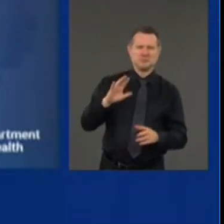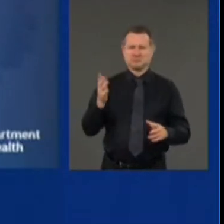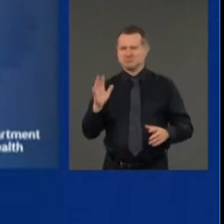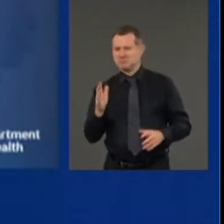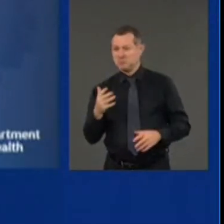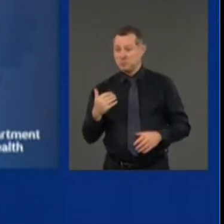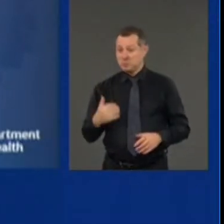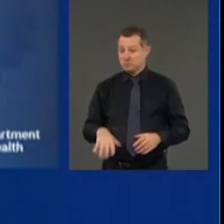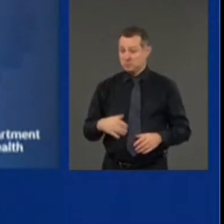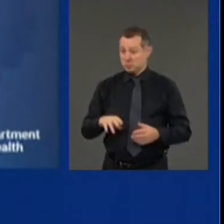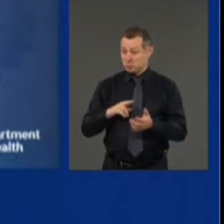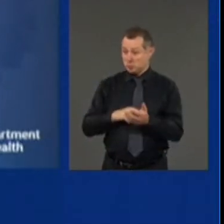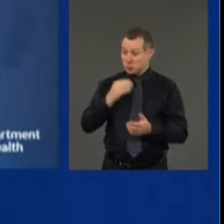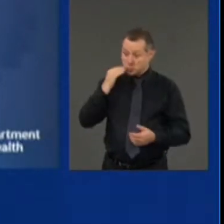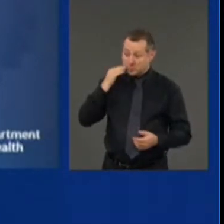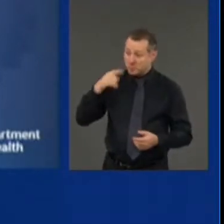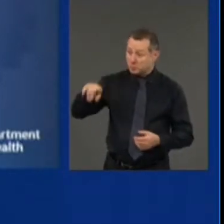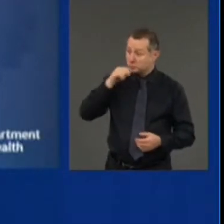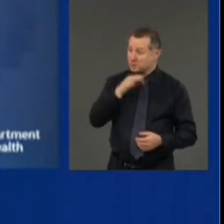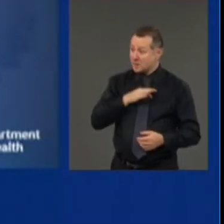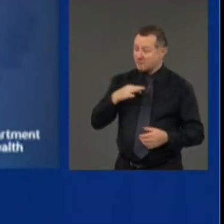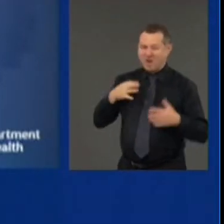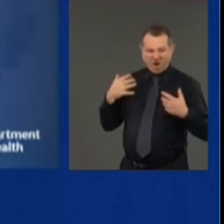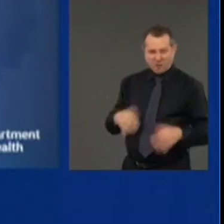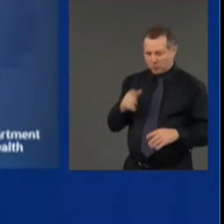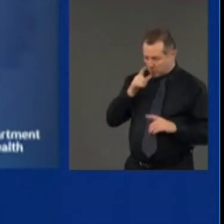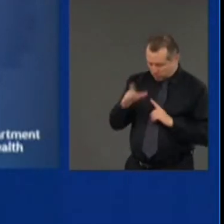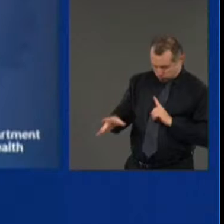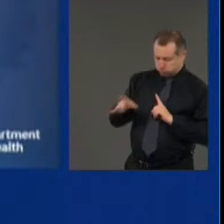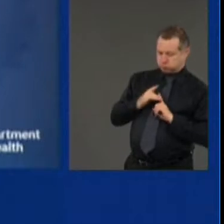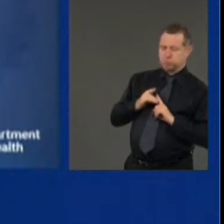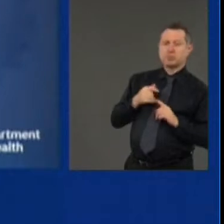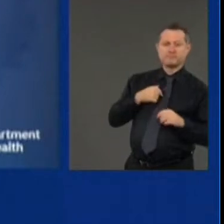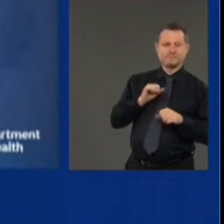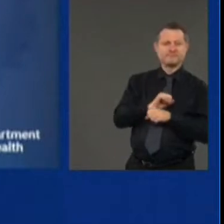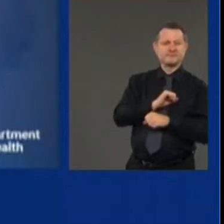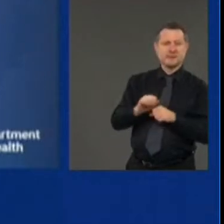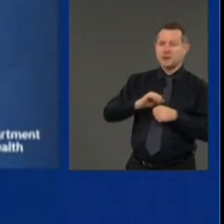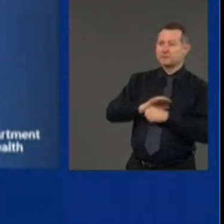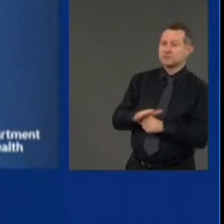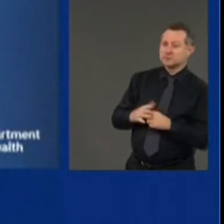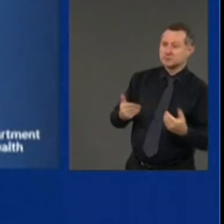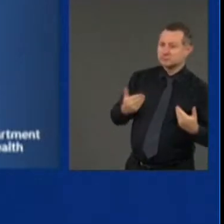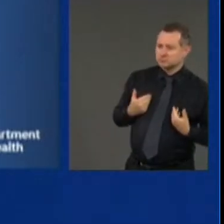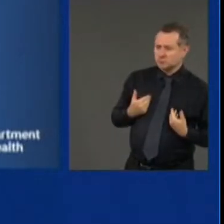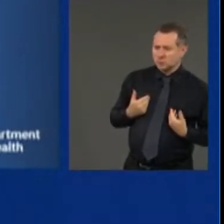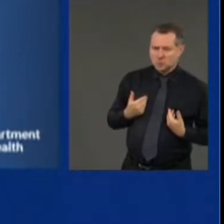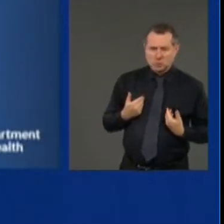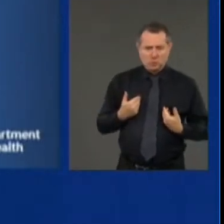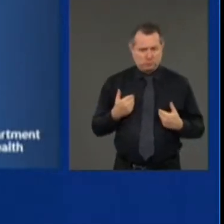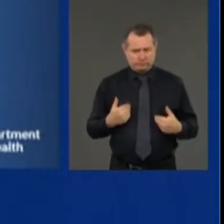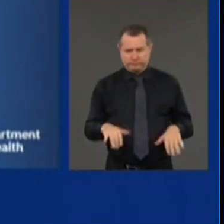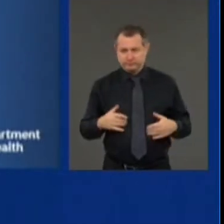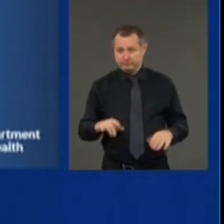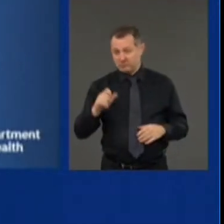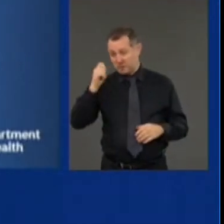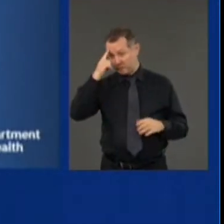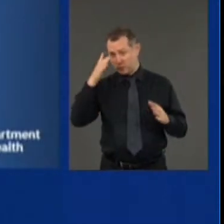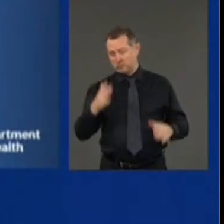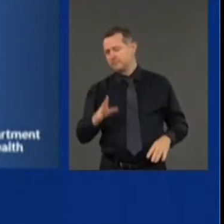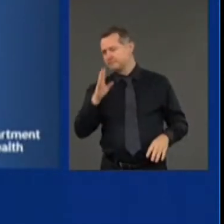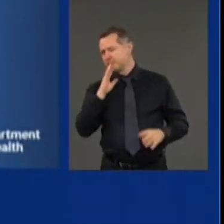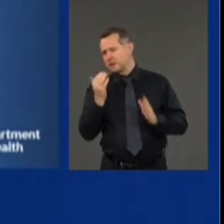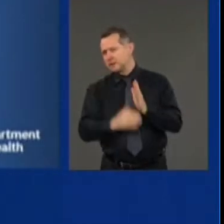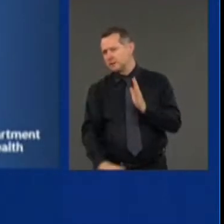had COVID or been exposed to COVID based on antibodies. So you see, as the governor has repeated many times over